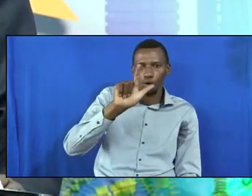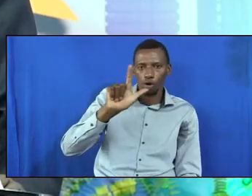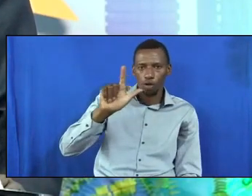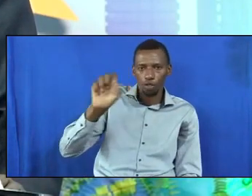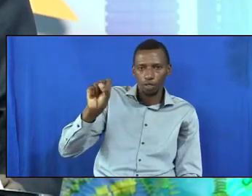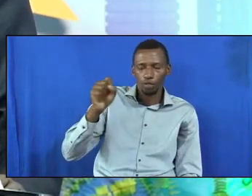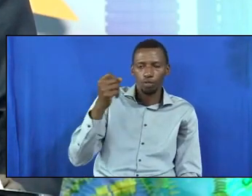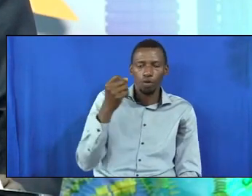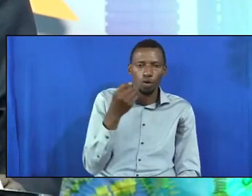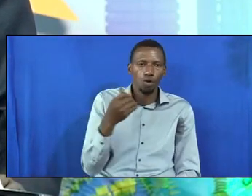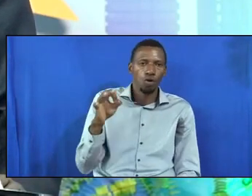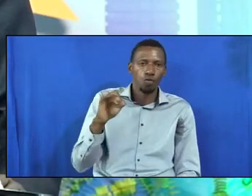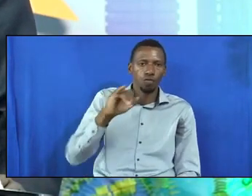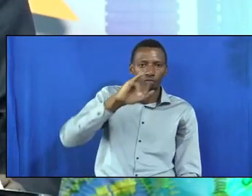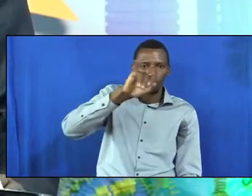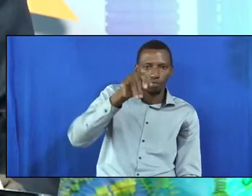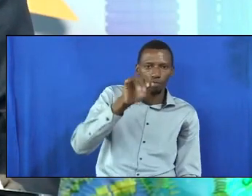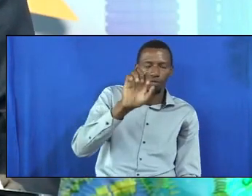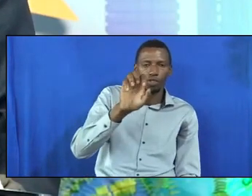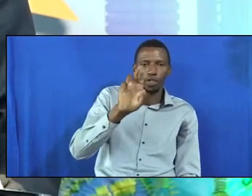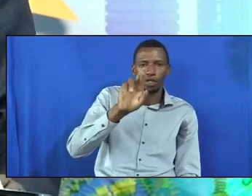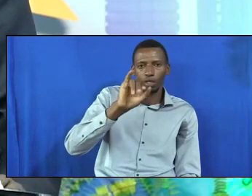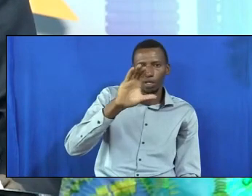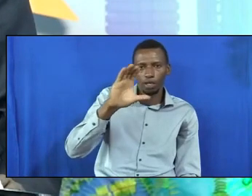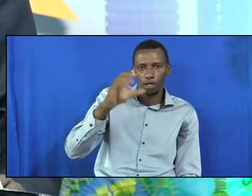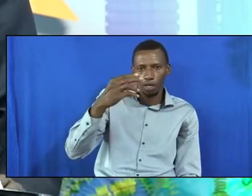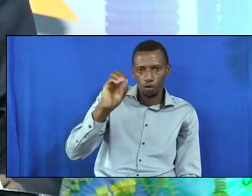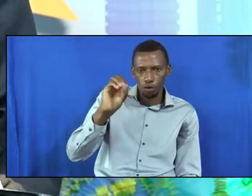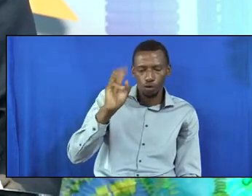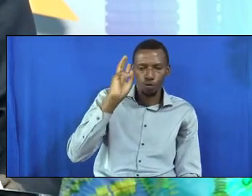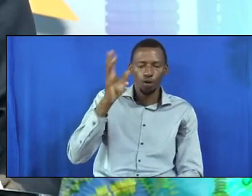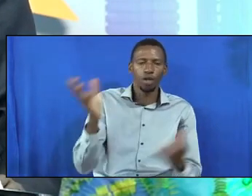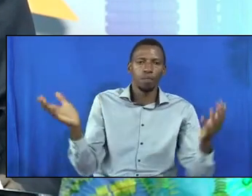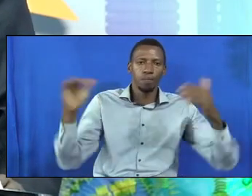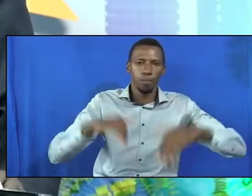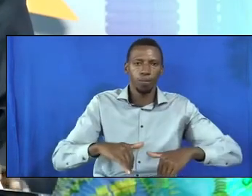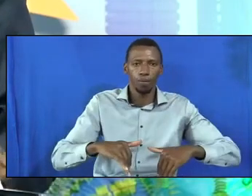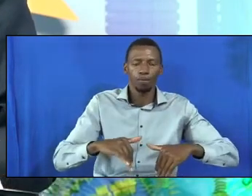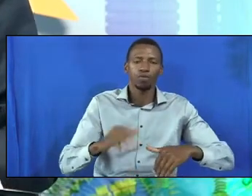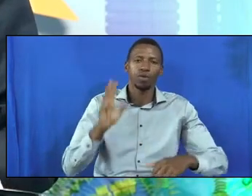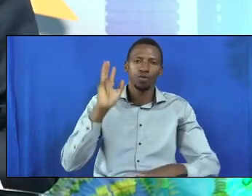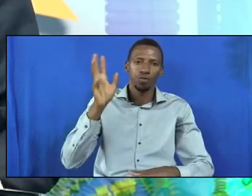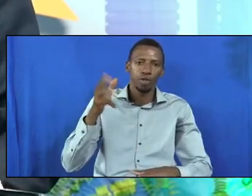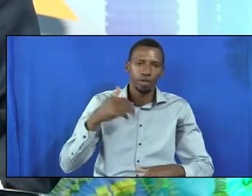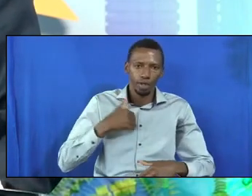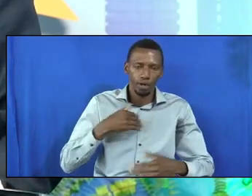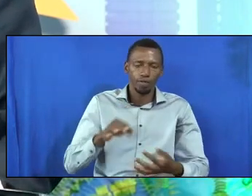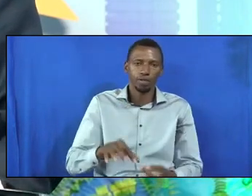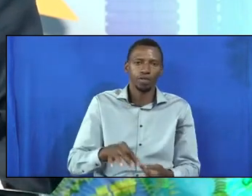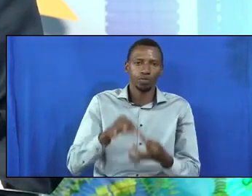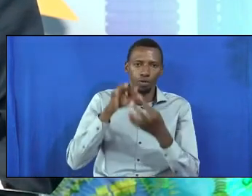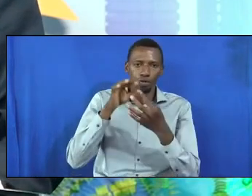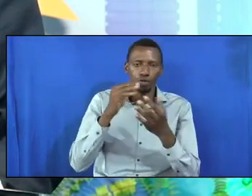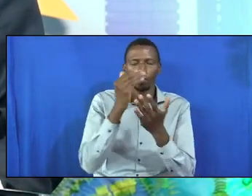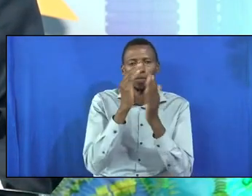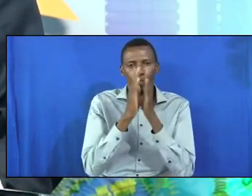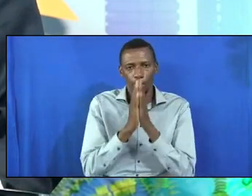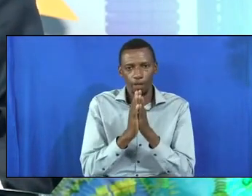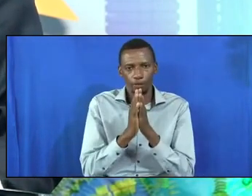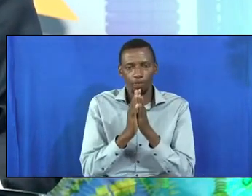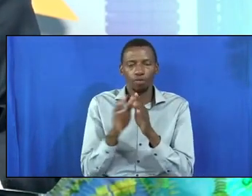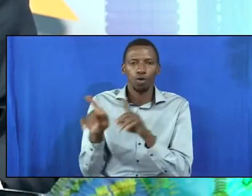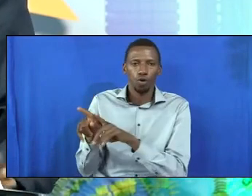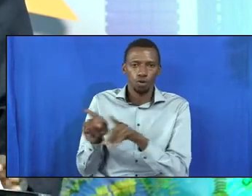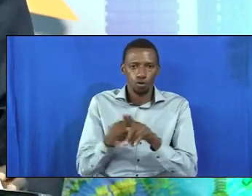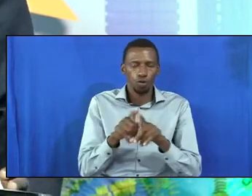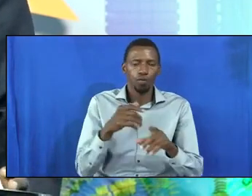We are going to have special prayers, and it's still going to be an online program.